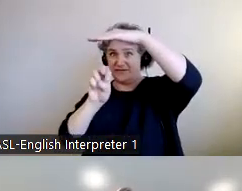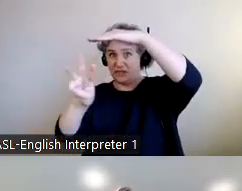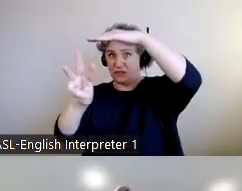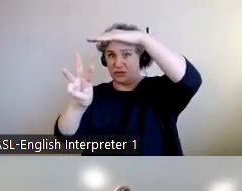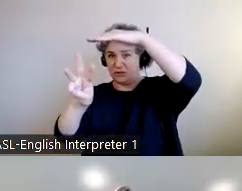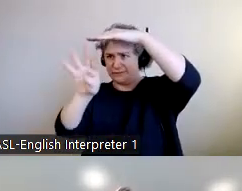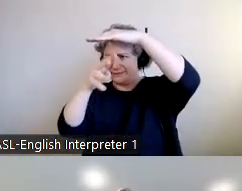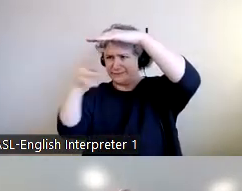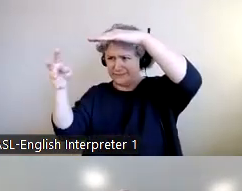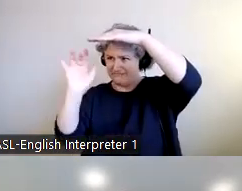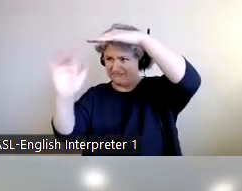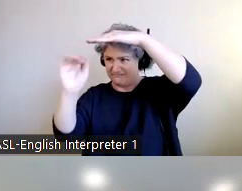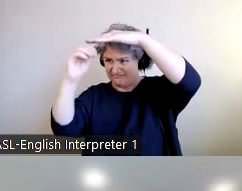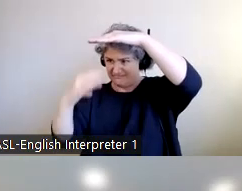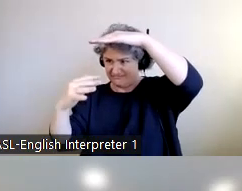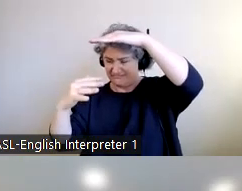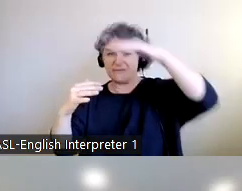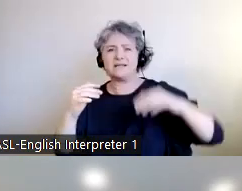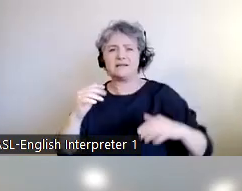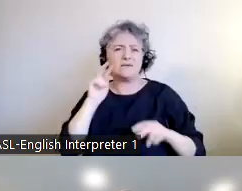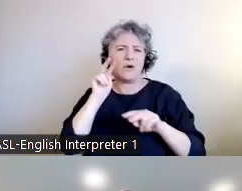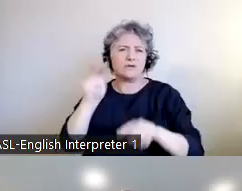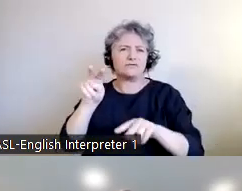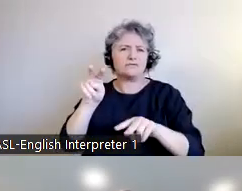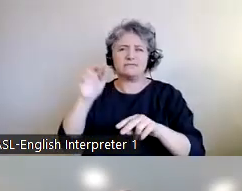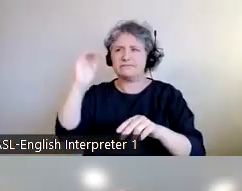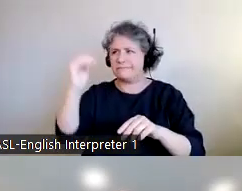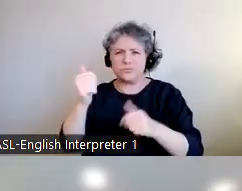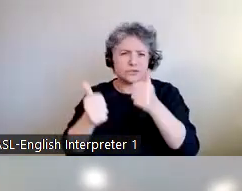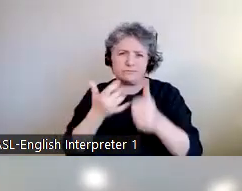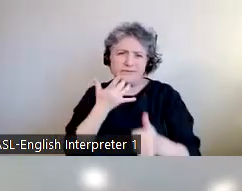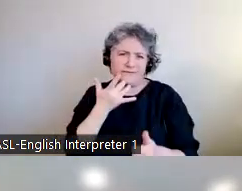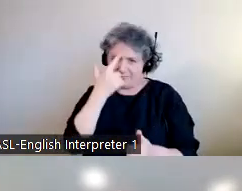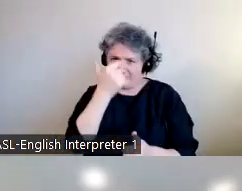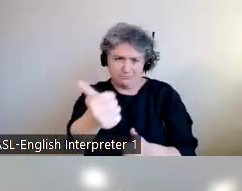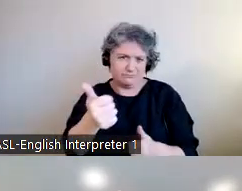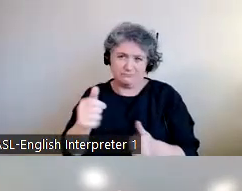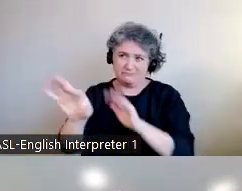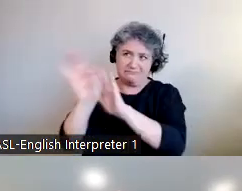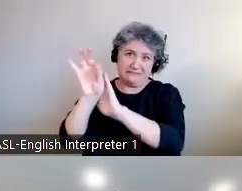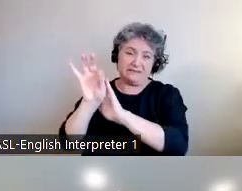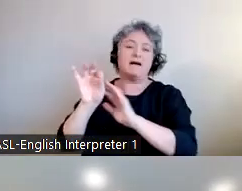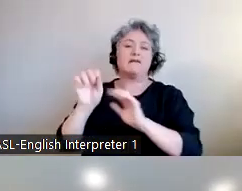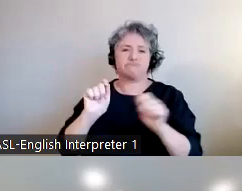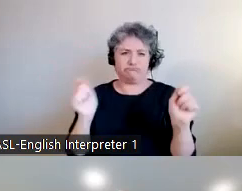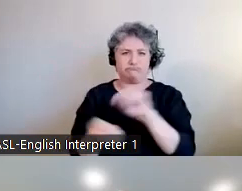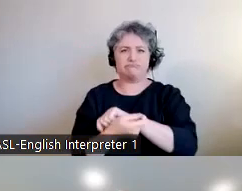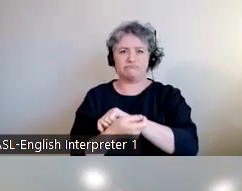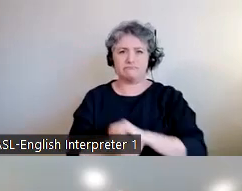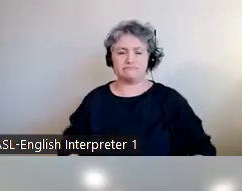grid at the top to choose which kind of mode you'd like to see the presentation in.